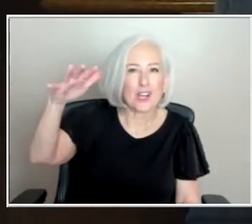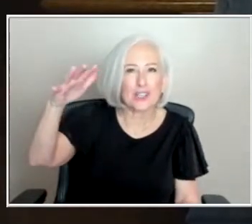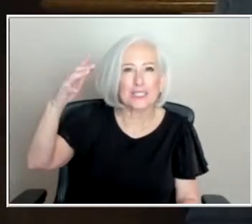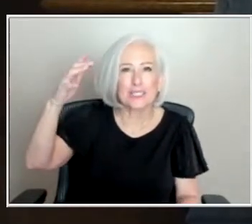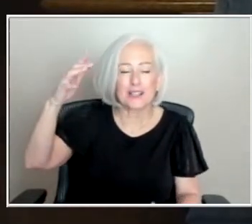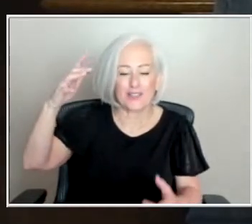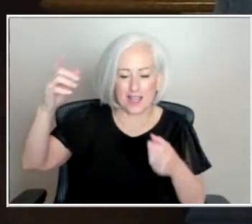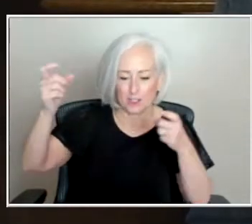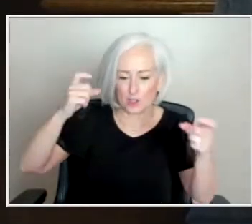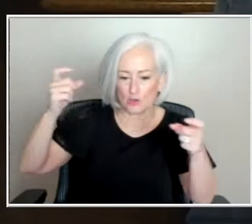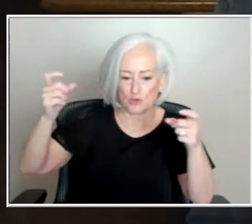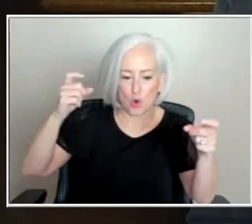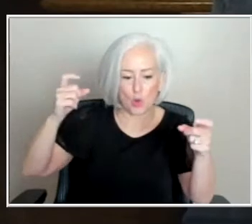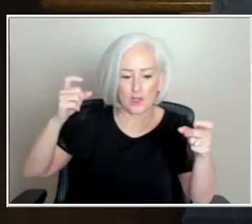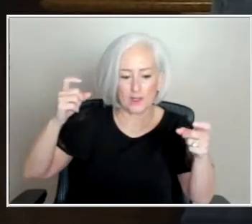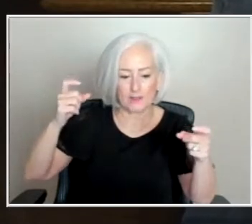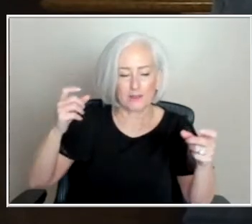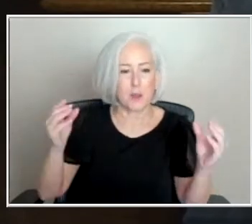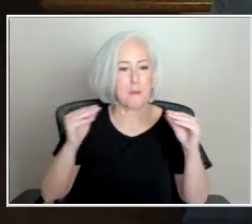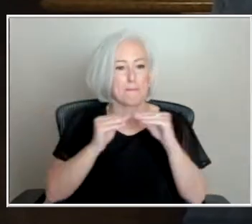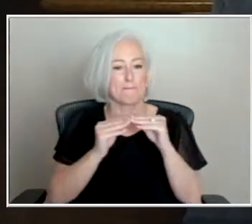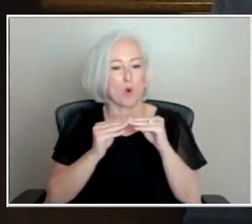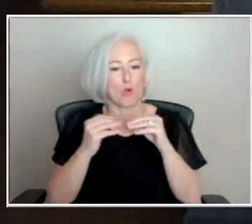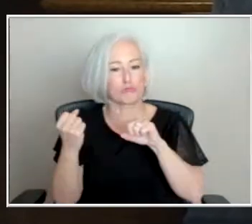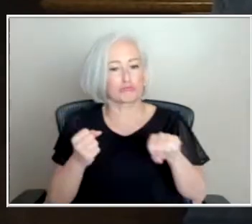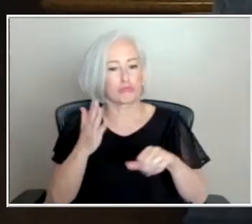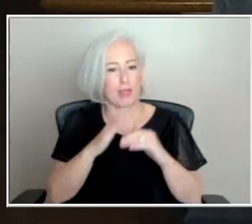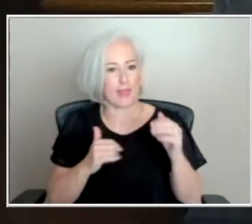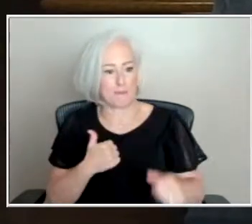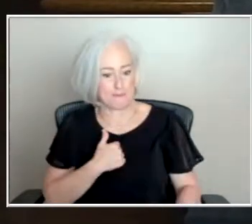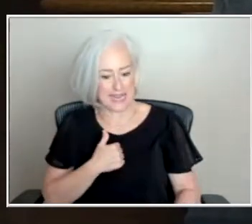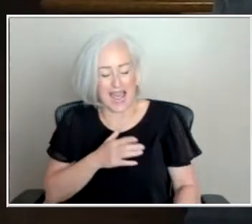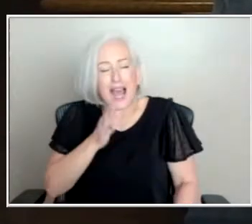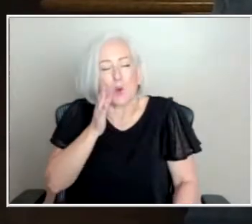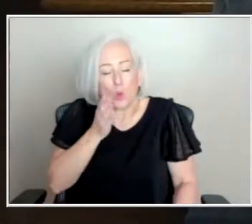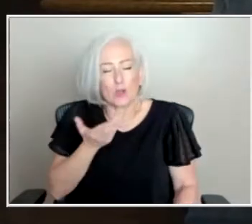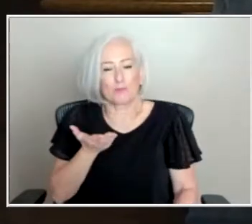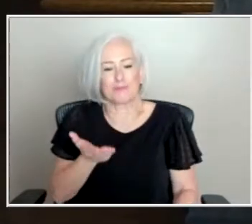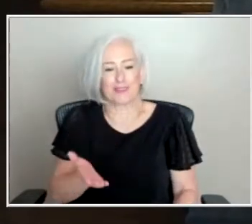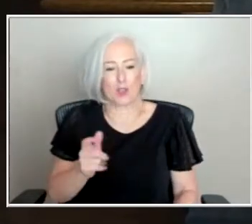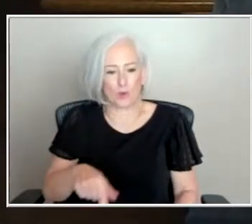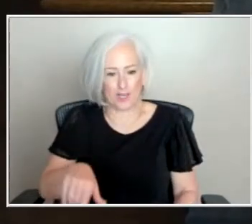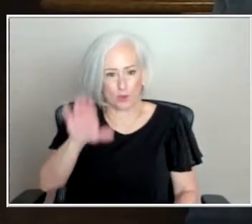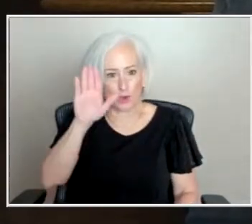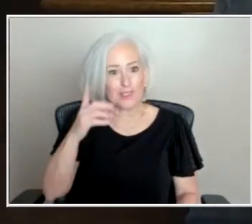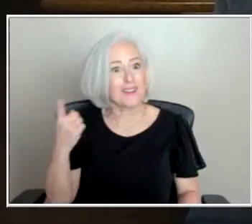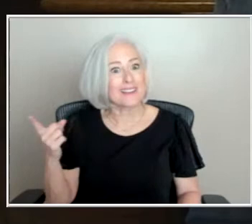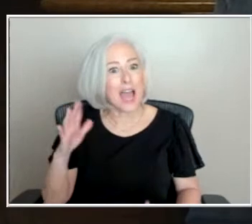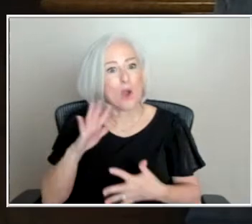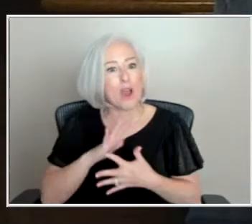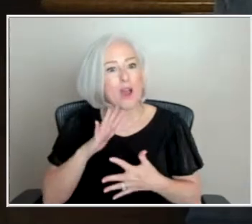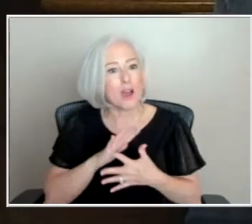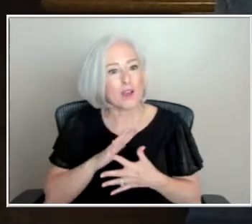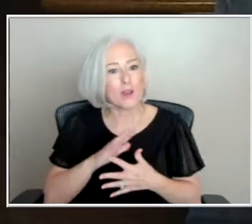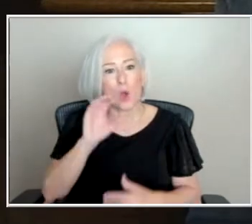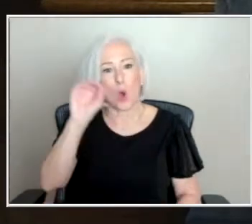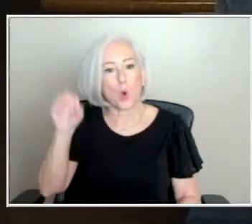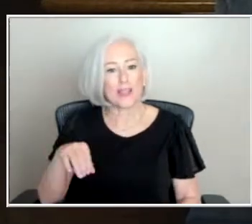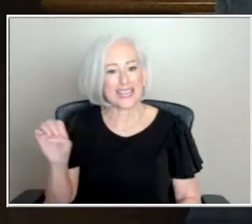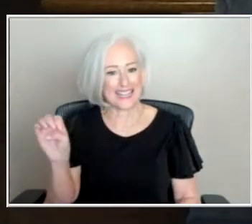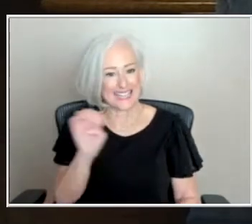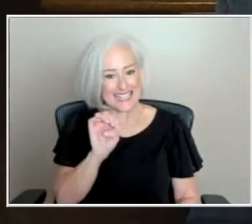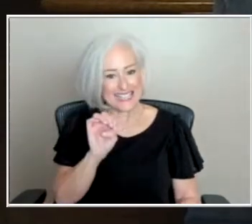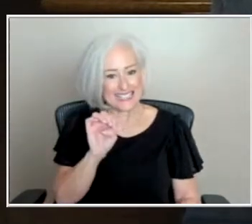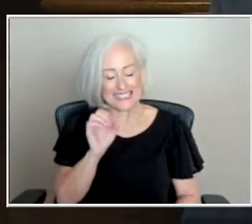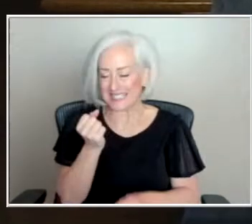care of this, and I will be able to be there when he grows up. He's a junior in high school right now at Olathe East, and next year he'll be graduating,